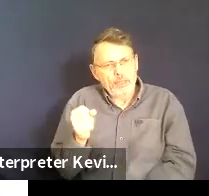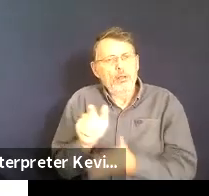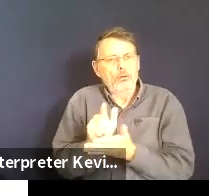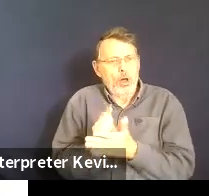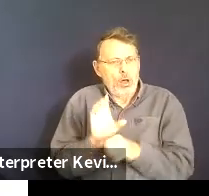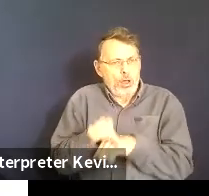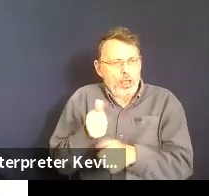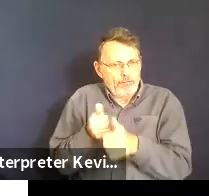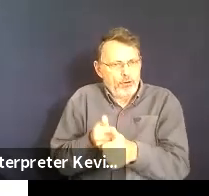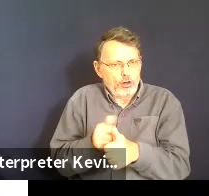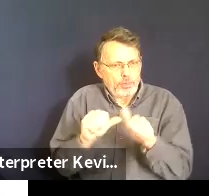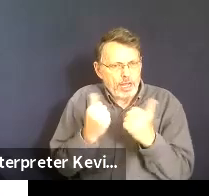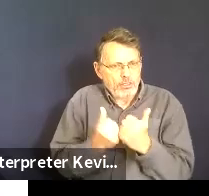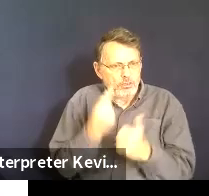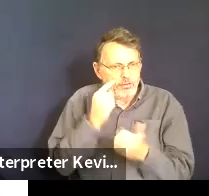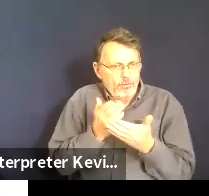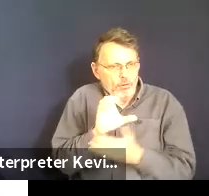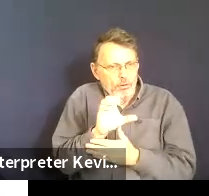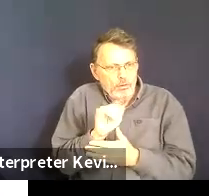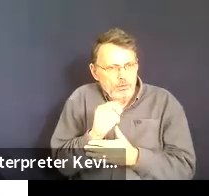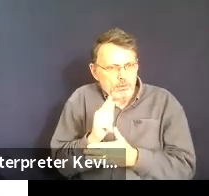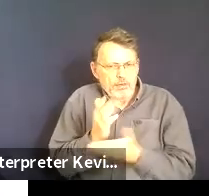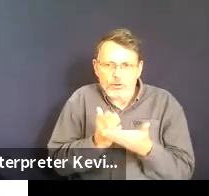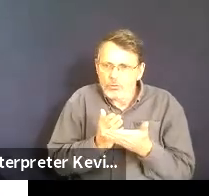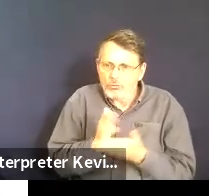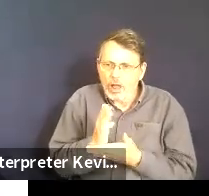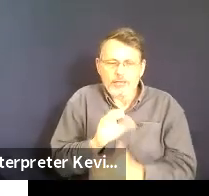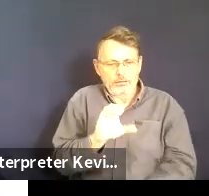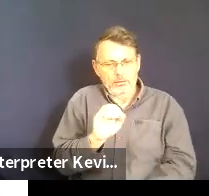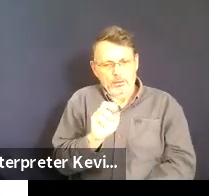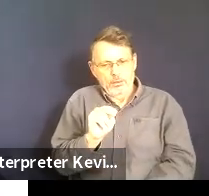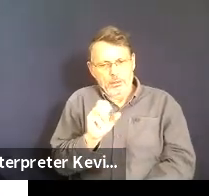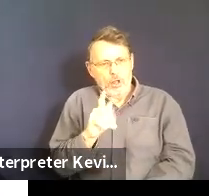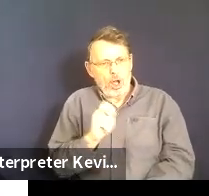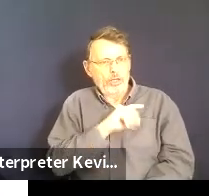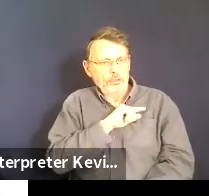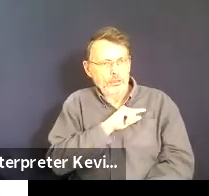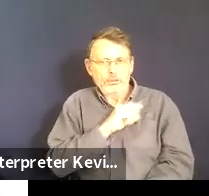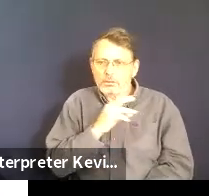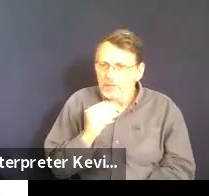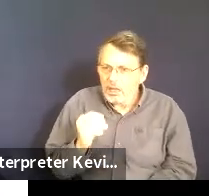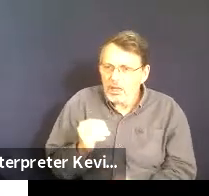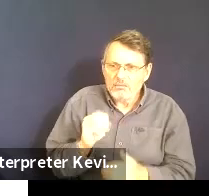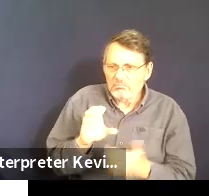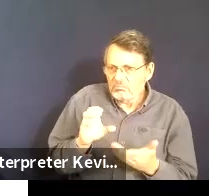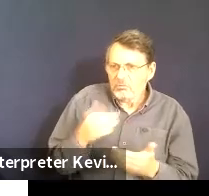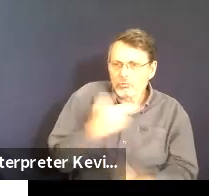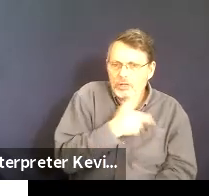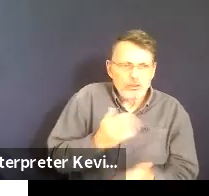agency for civil rights, conscience and religious freedom rights, and health information privacy rights?